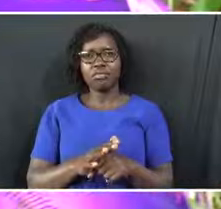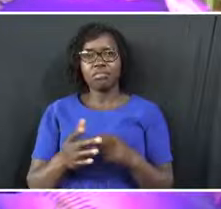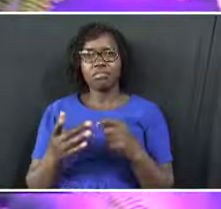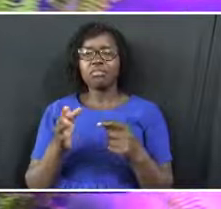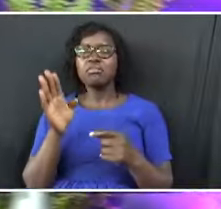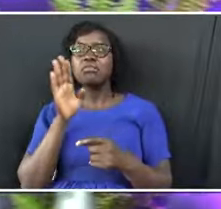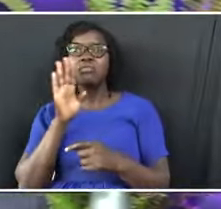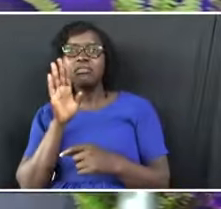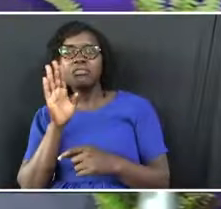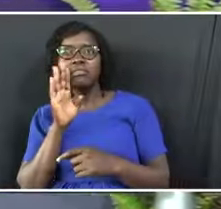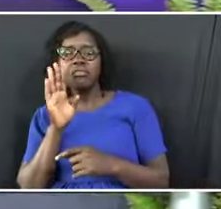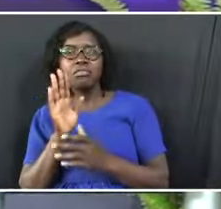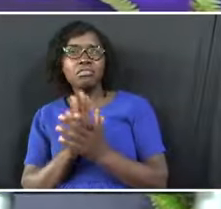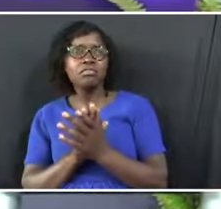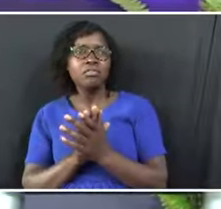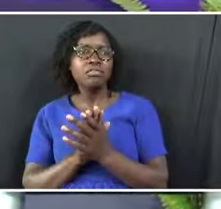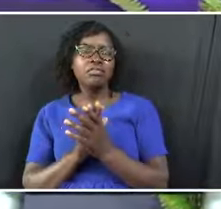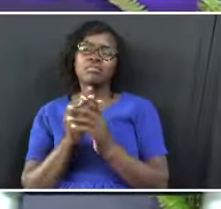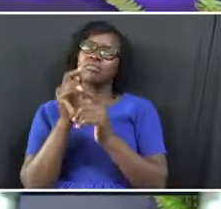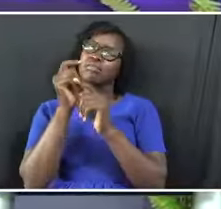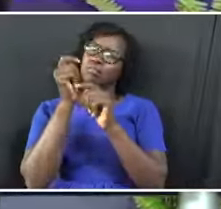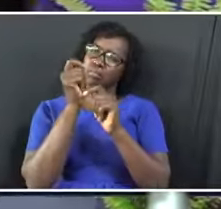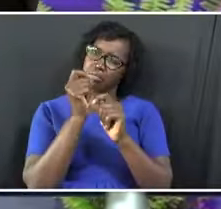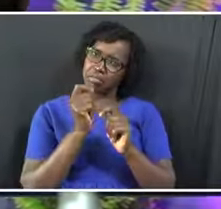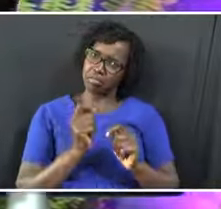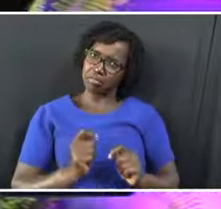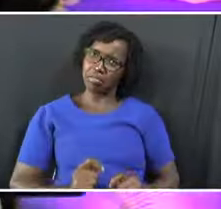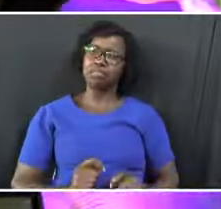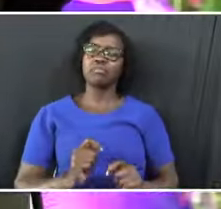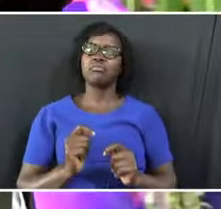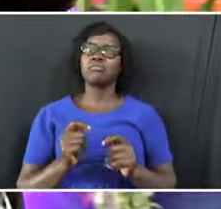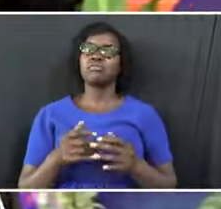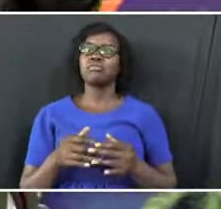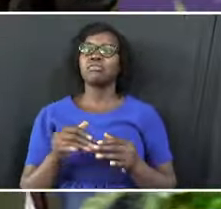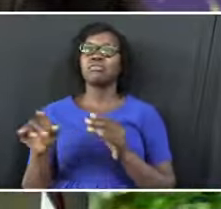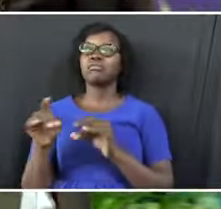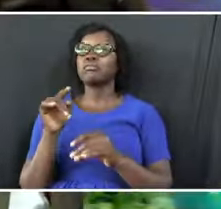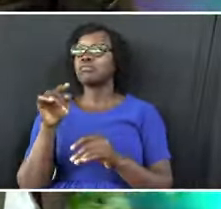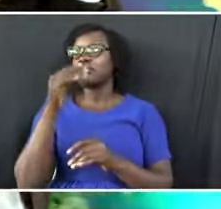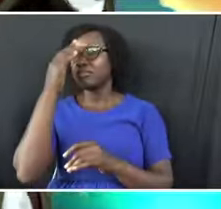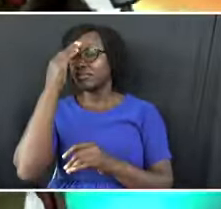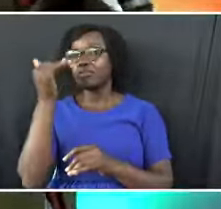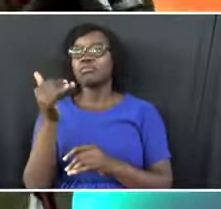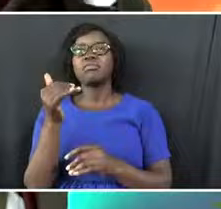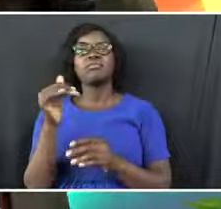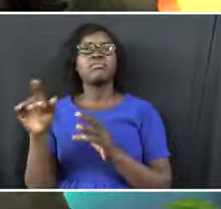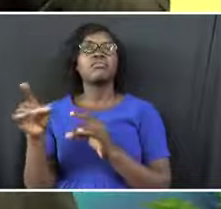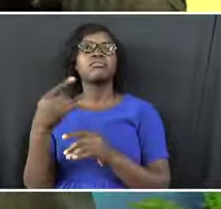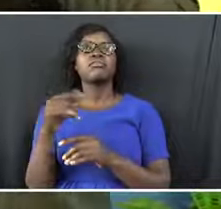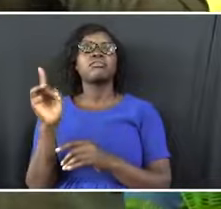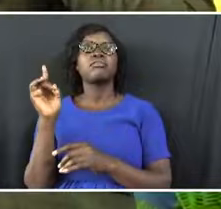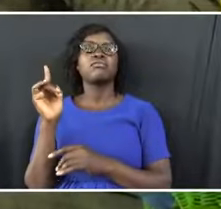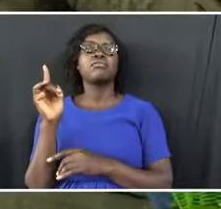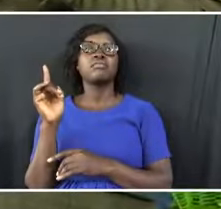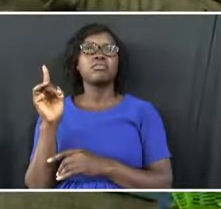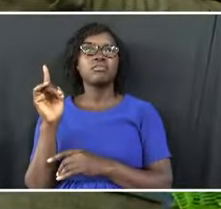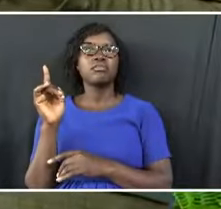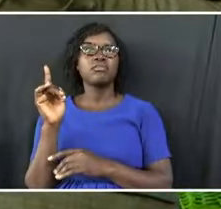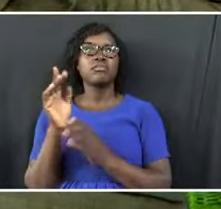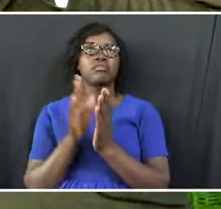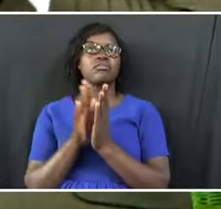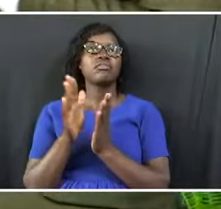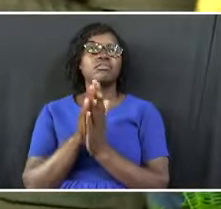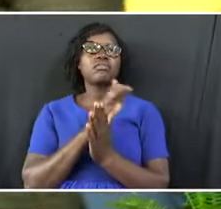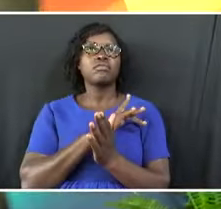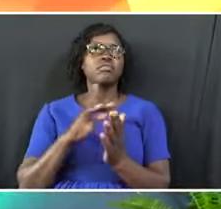about, when they pull you down. They are doing that because you are doing what is right. Praise the